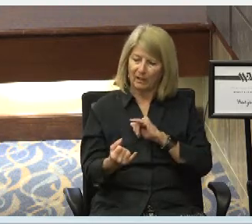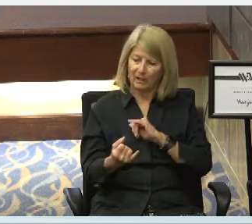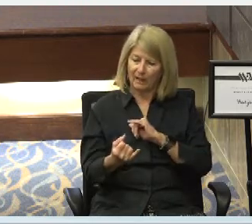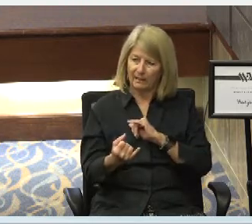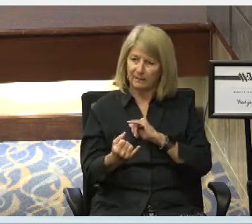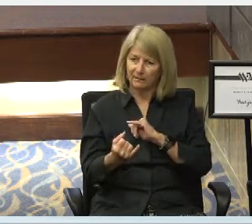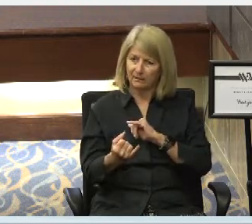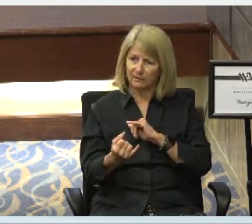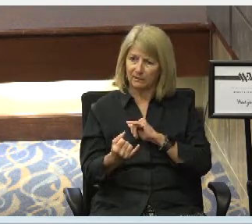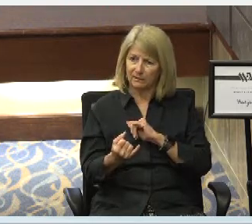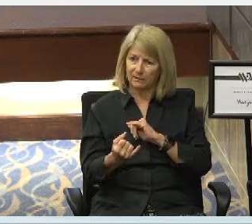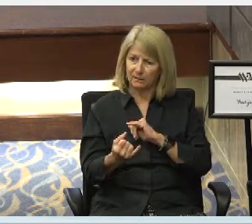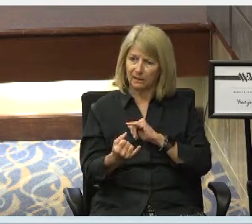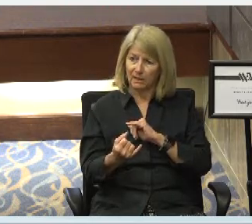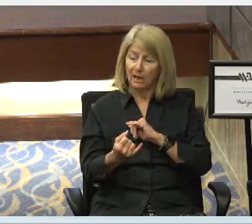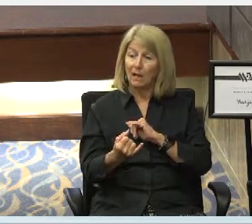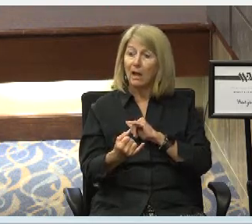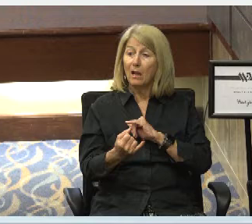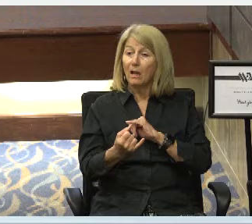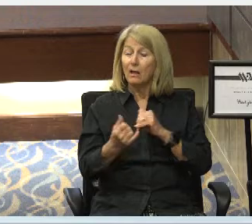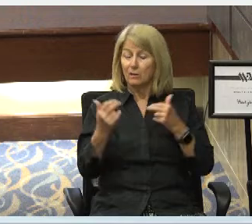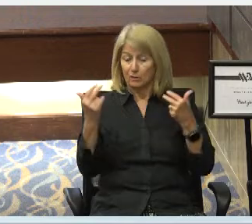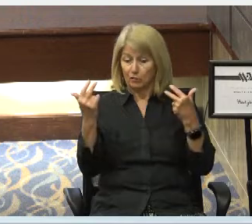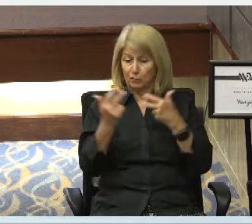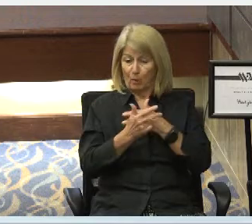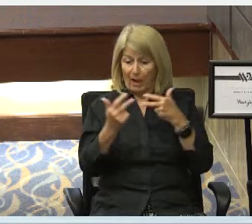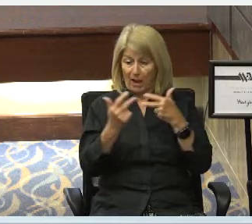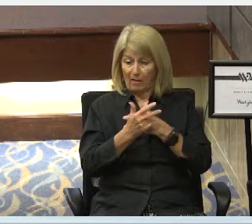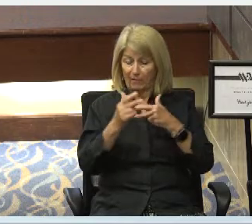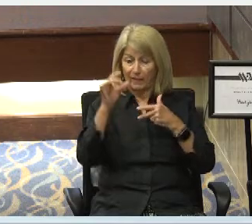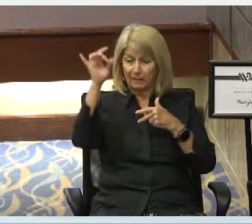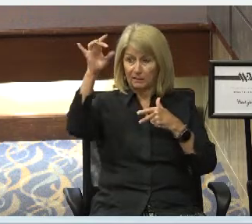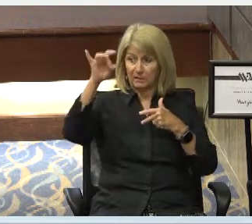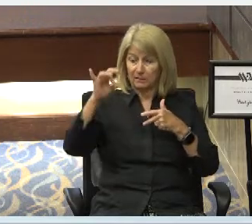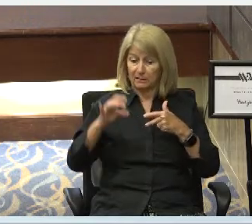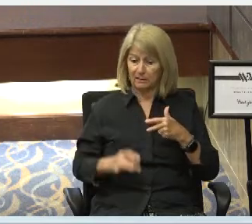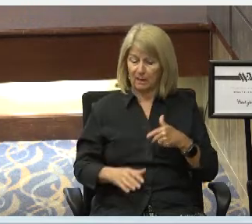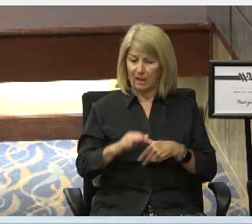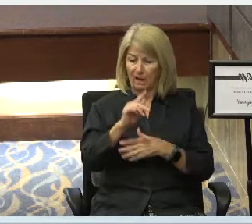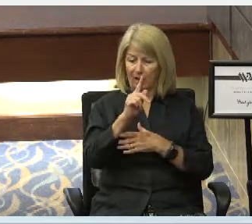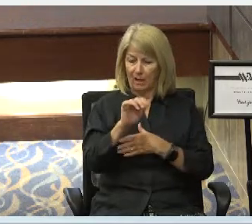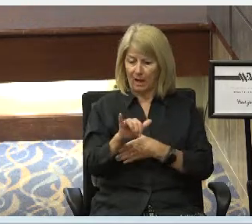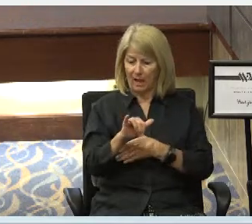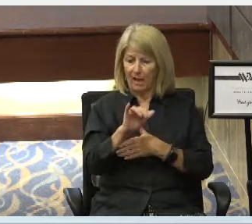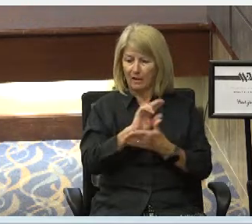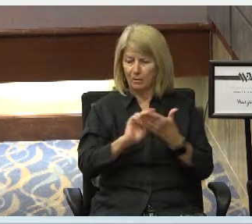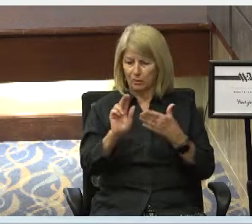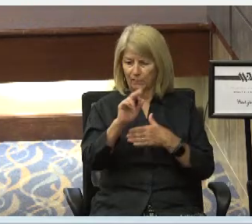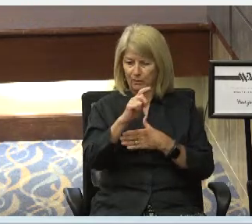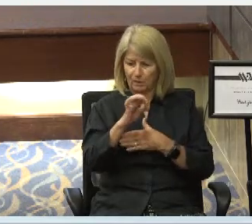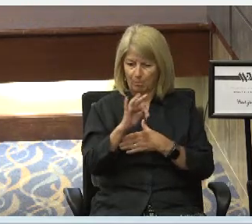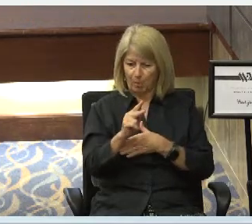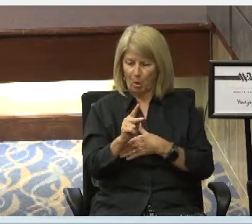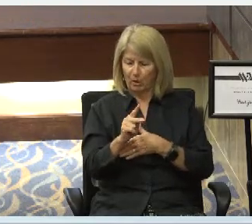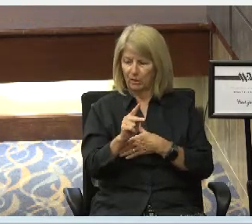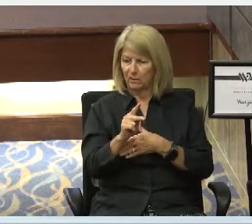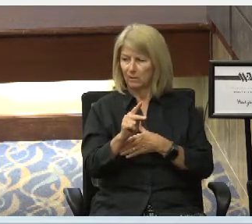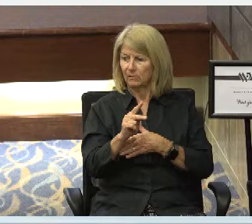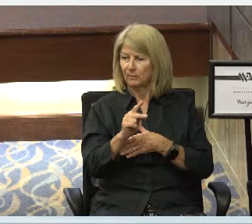some traffic signals and roadway improvement dollars for Clay and University Parks as we move forward with those